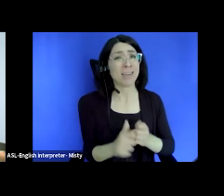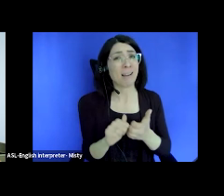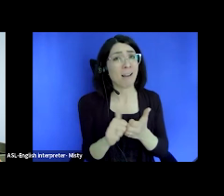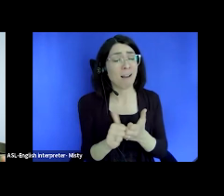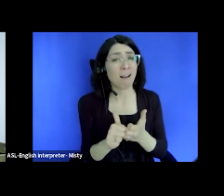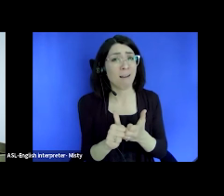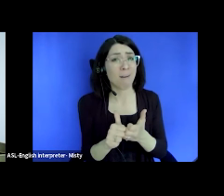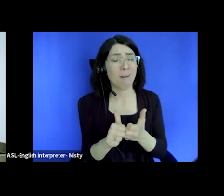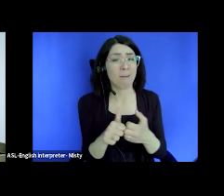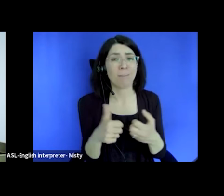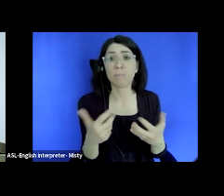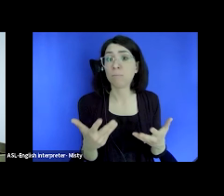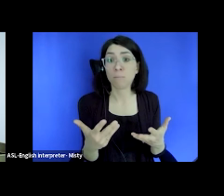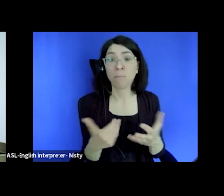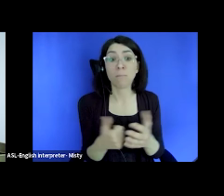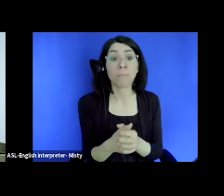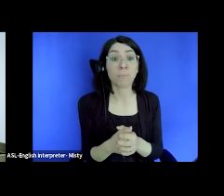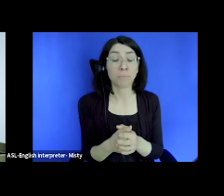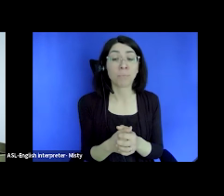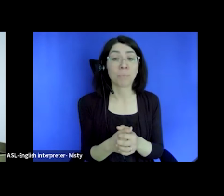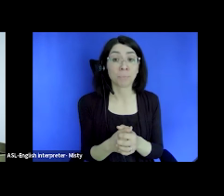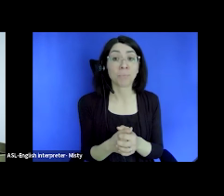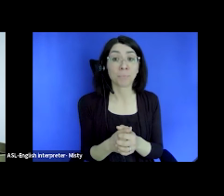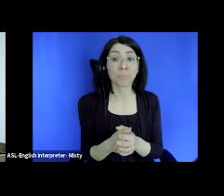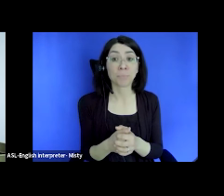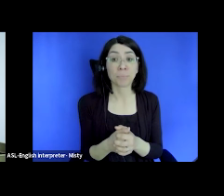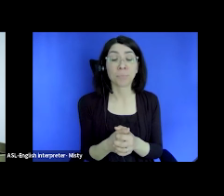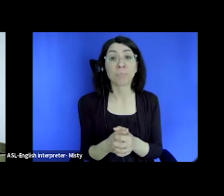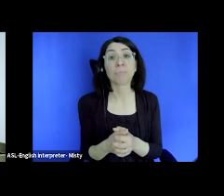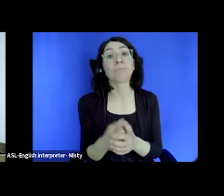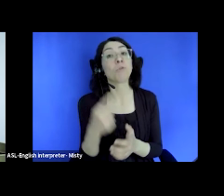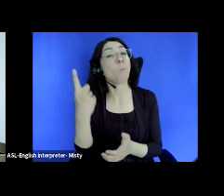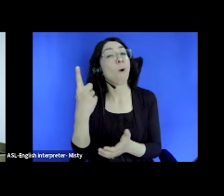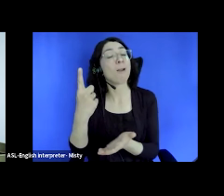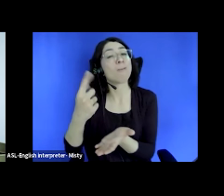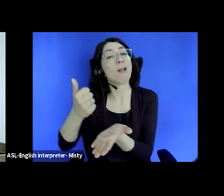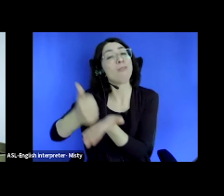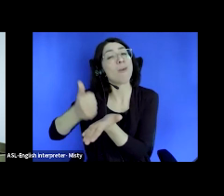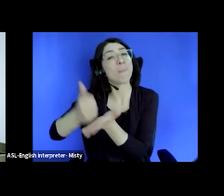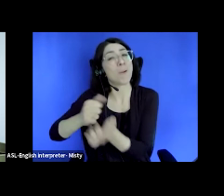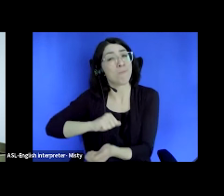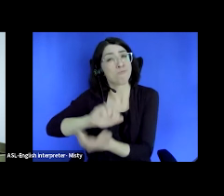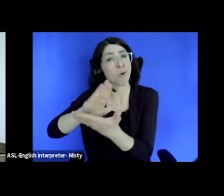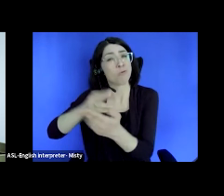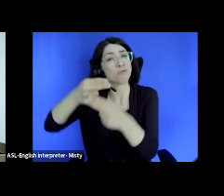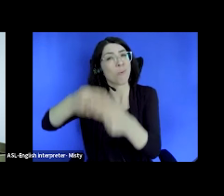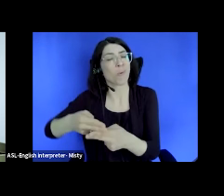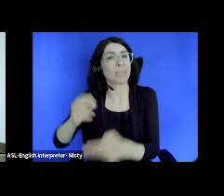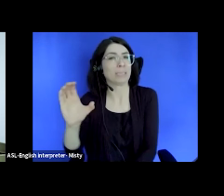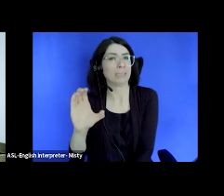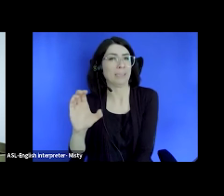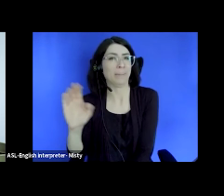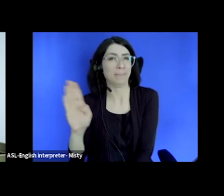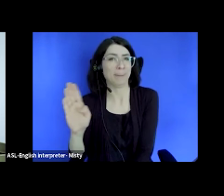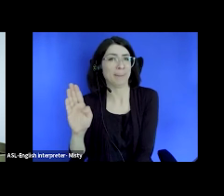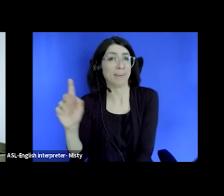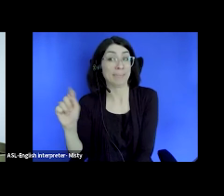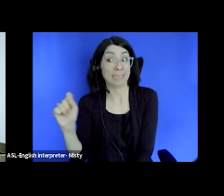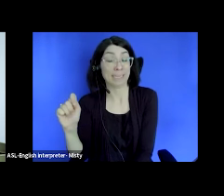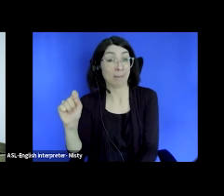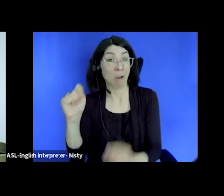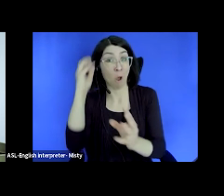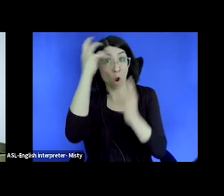turn to an actual therapeutic approach, there's something called cognitive behavior therapy, or CBT. This is really one